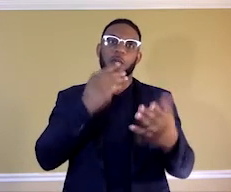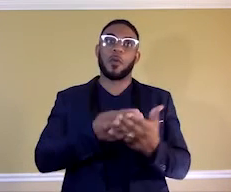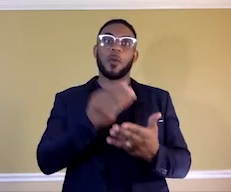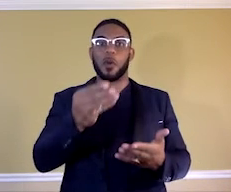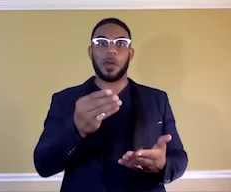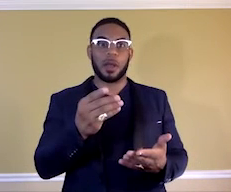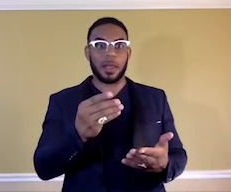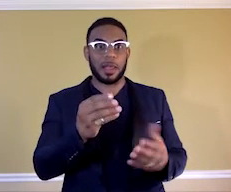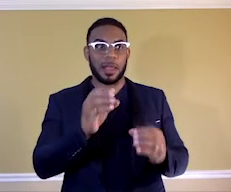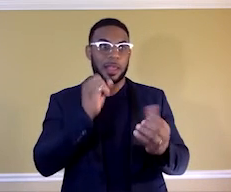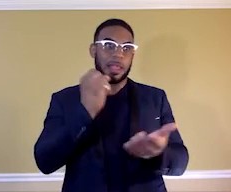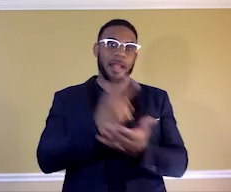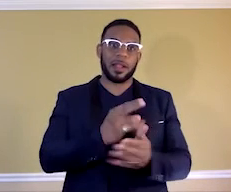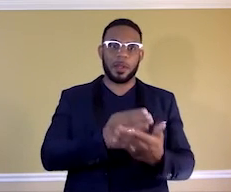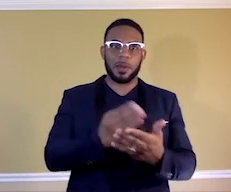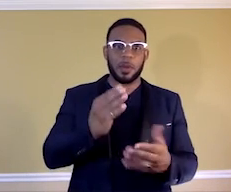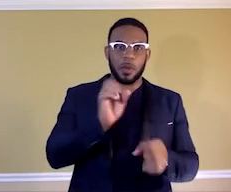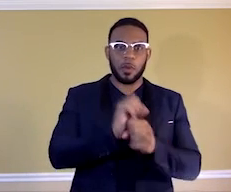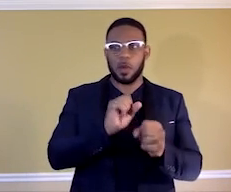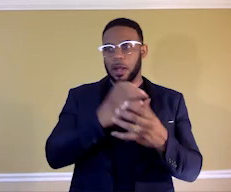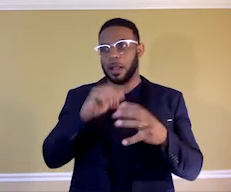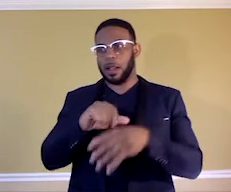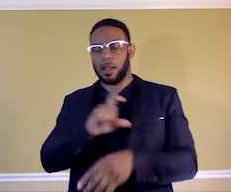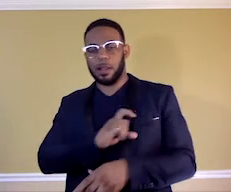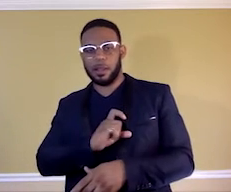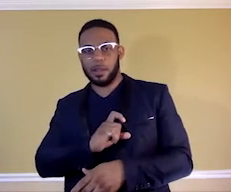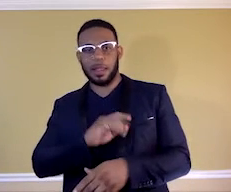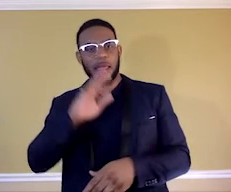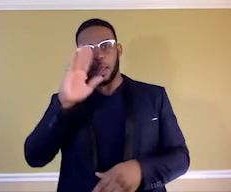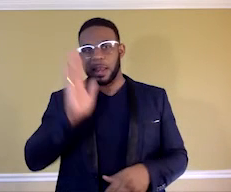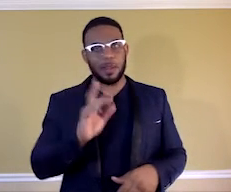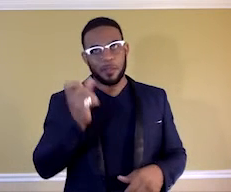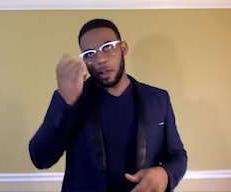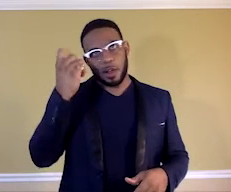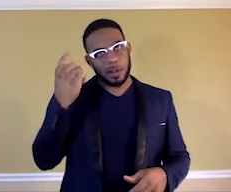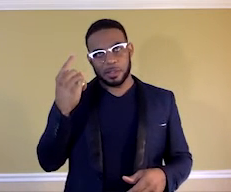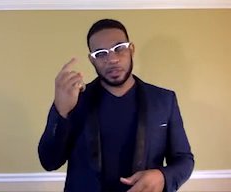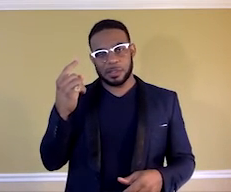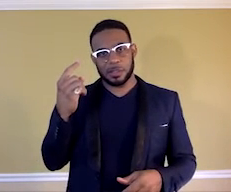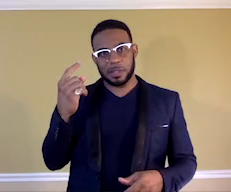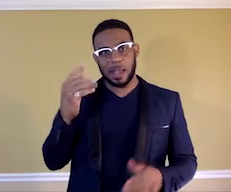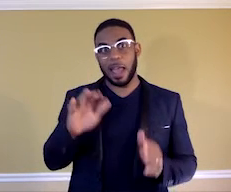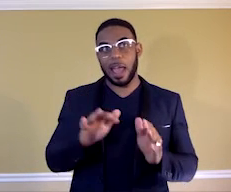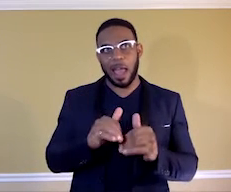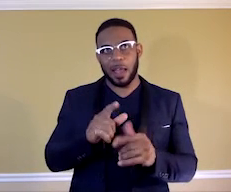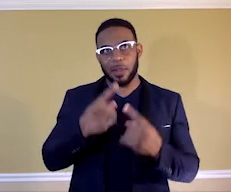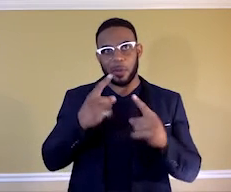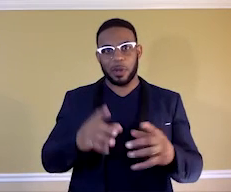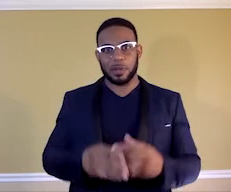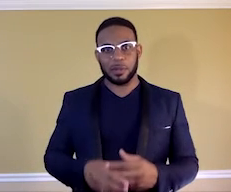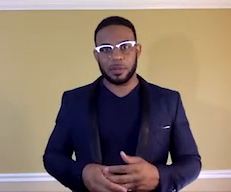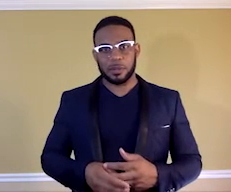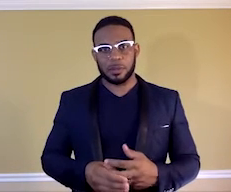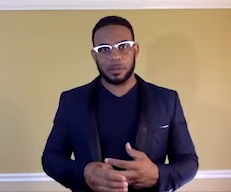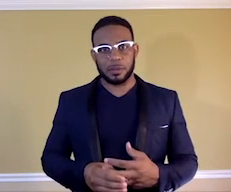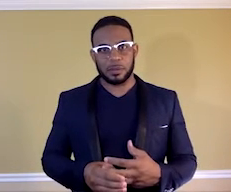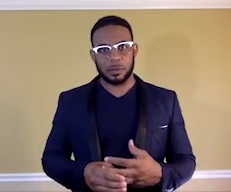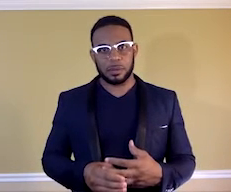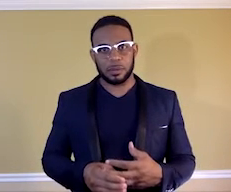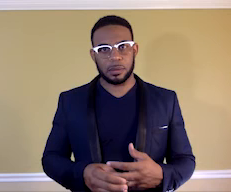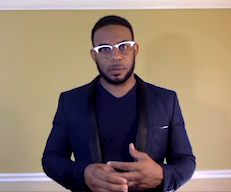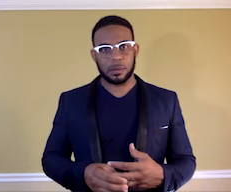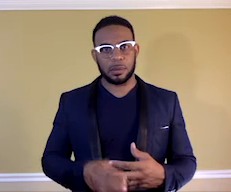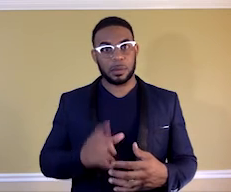purchased it and cleared the purchase and were working in law enforcement never understood how this worked. And